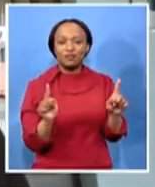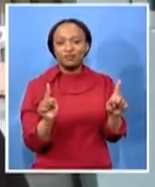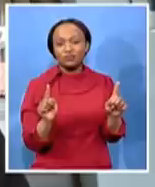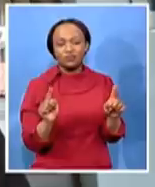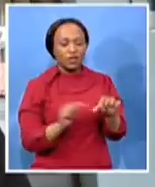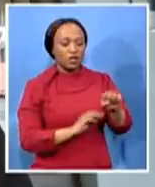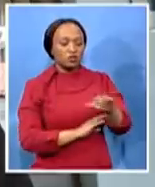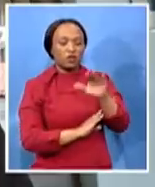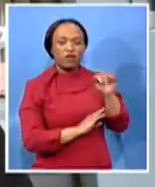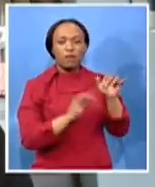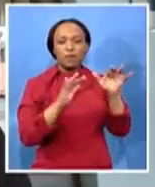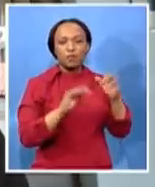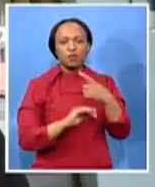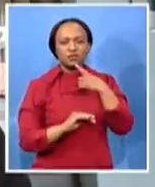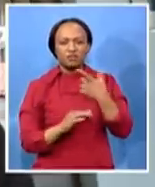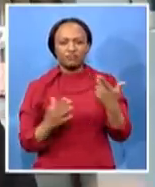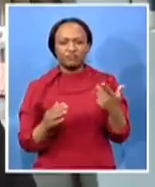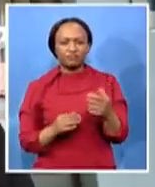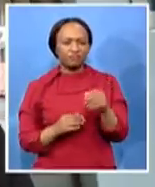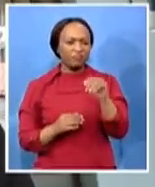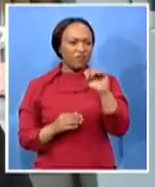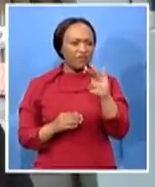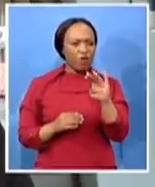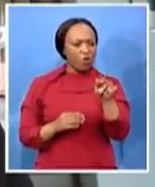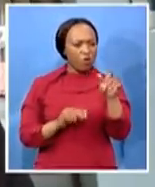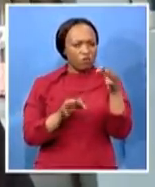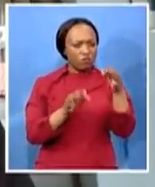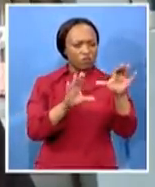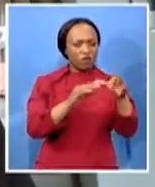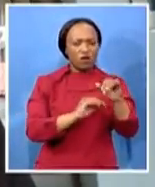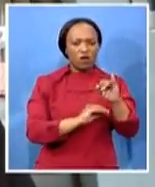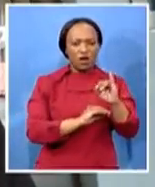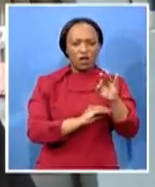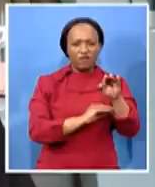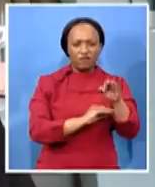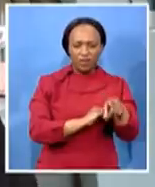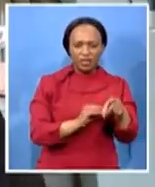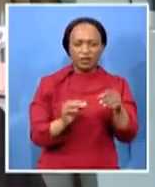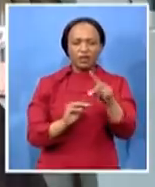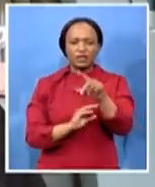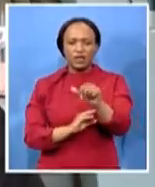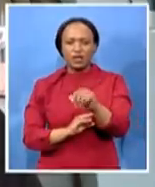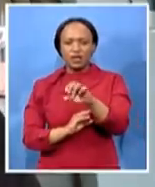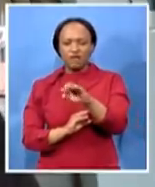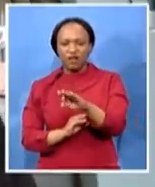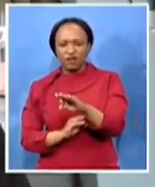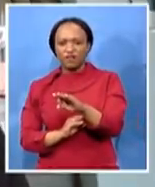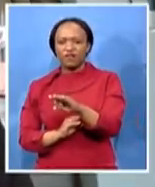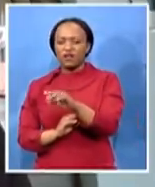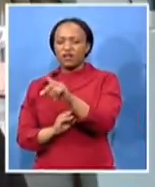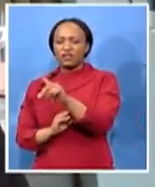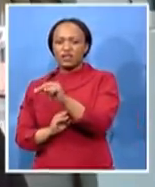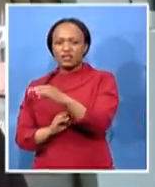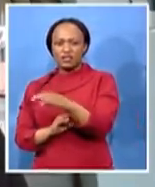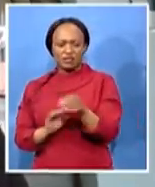parties, IFP, EFF, DA, ANC. With that, 19 people